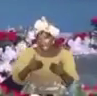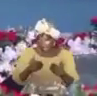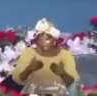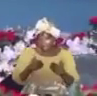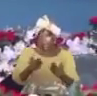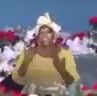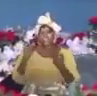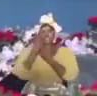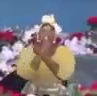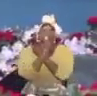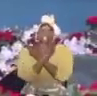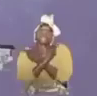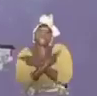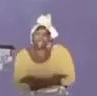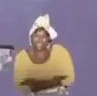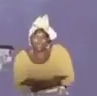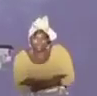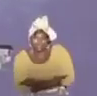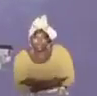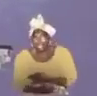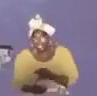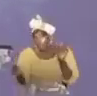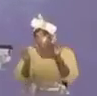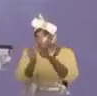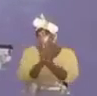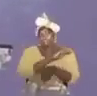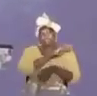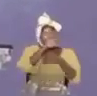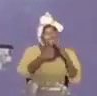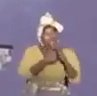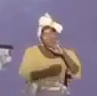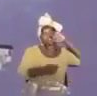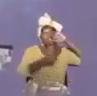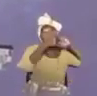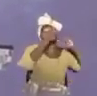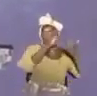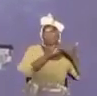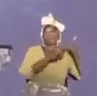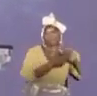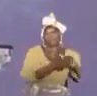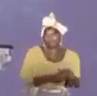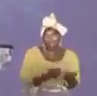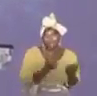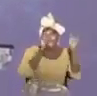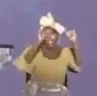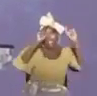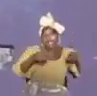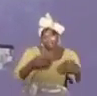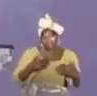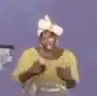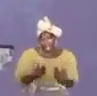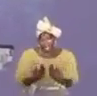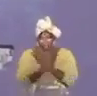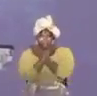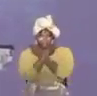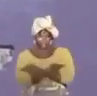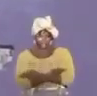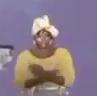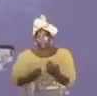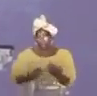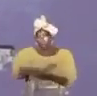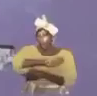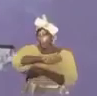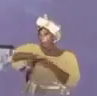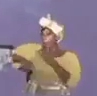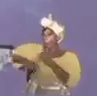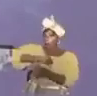a believer is plagued with trouble on every side, can a believer actually have rest on all sides?